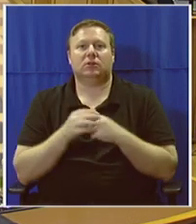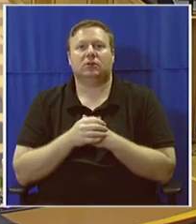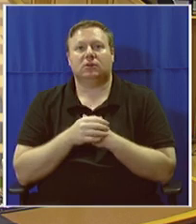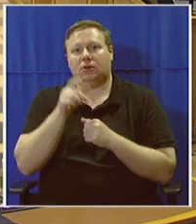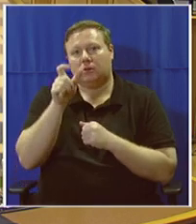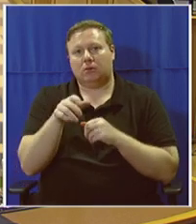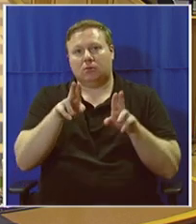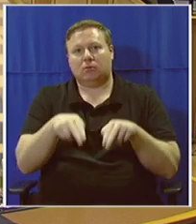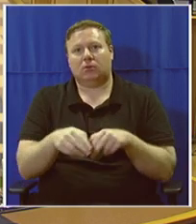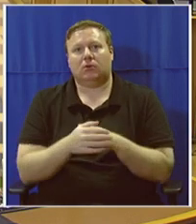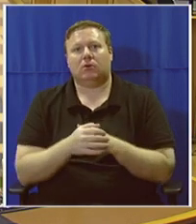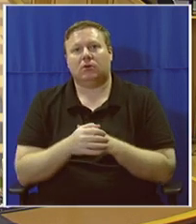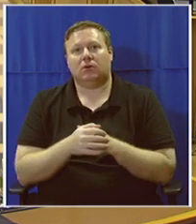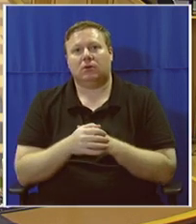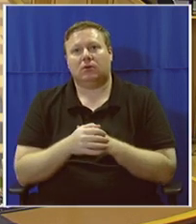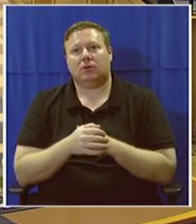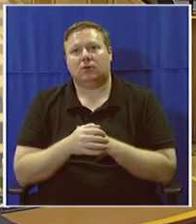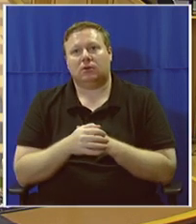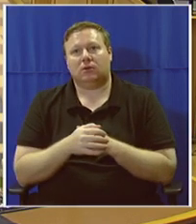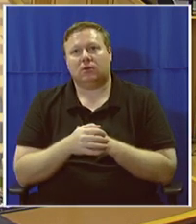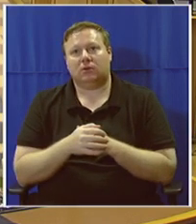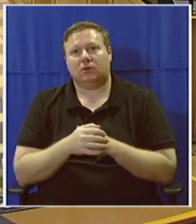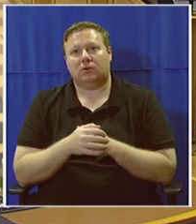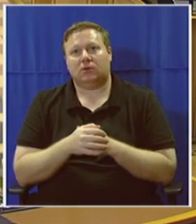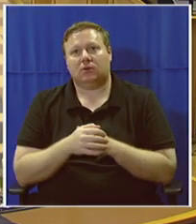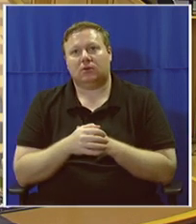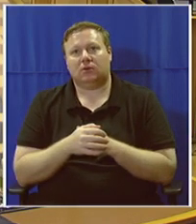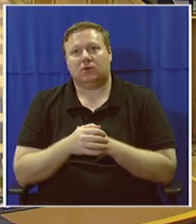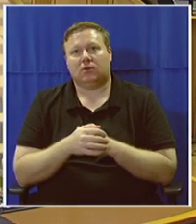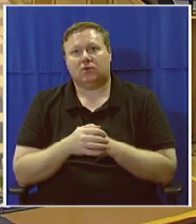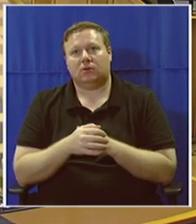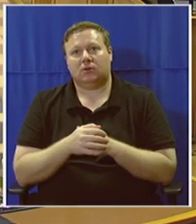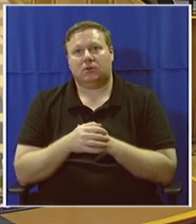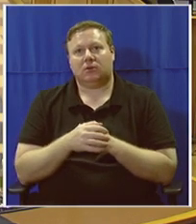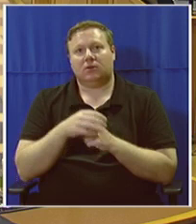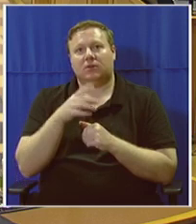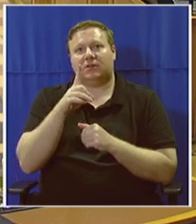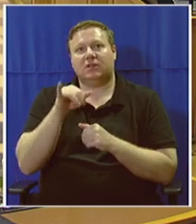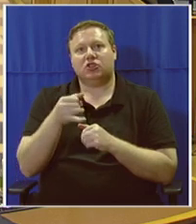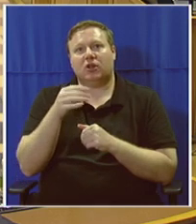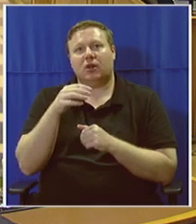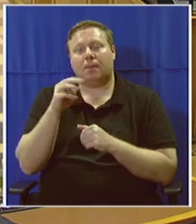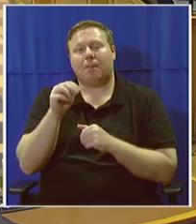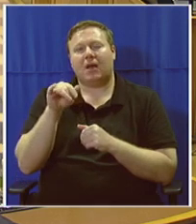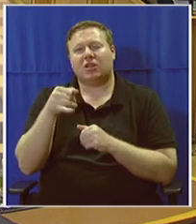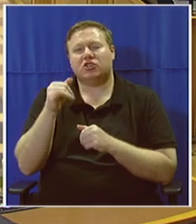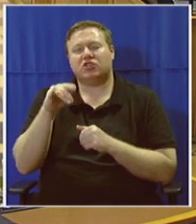passing on of Umhlobo Wenene FM veteran UDJ Zolaka Somachiza on Wednesday, the 16th of October,